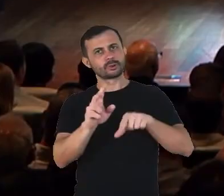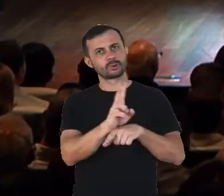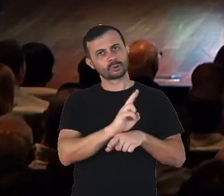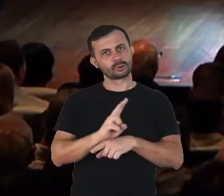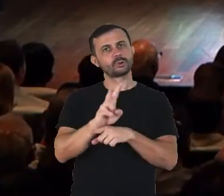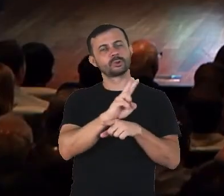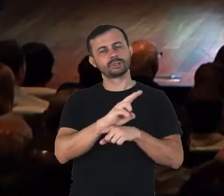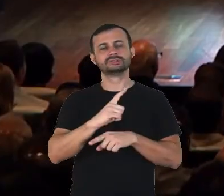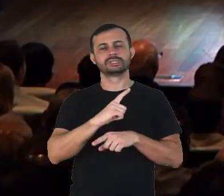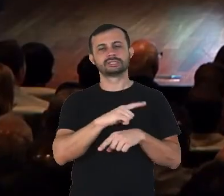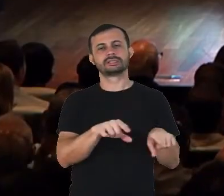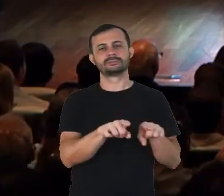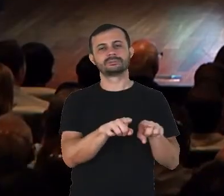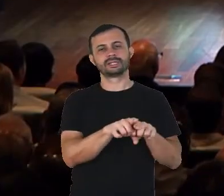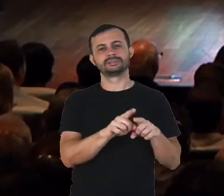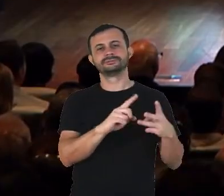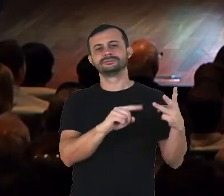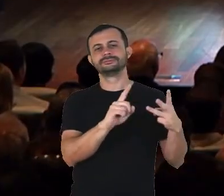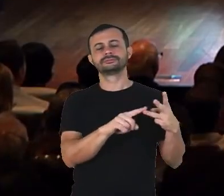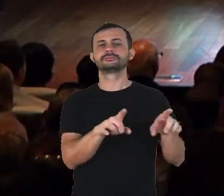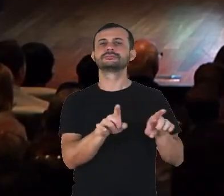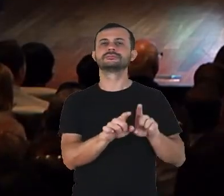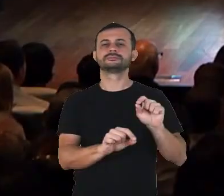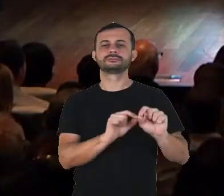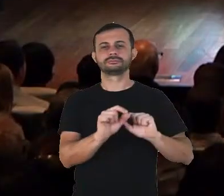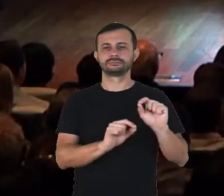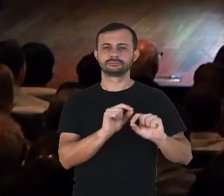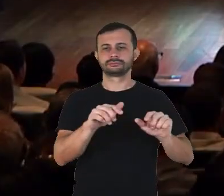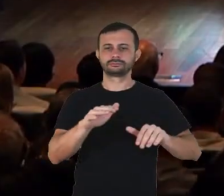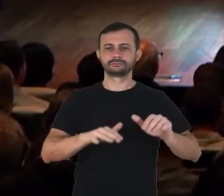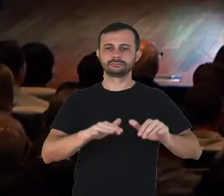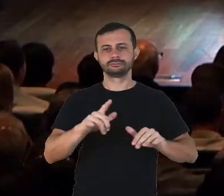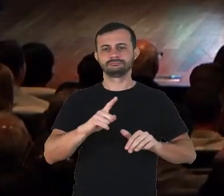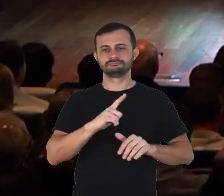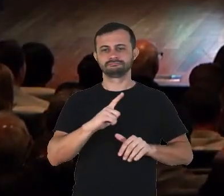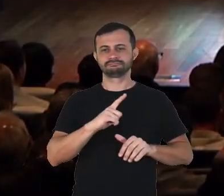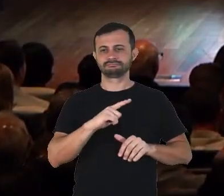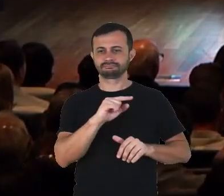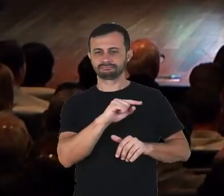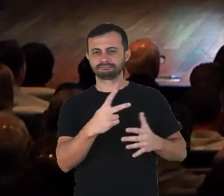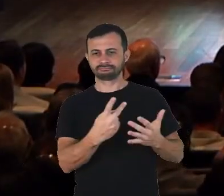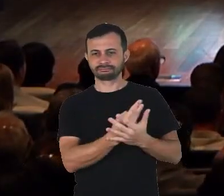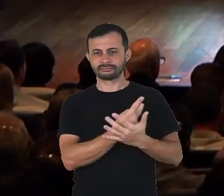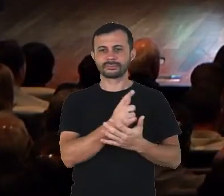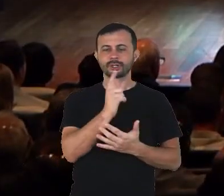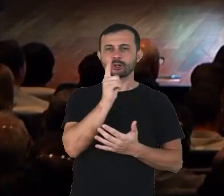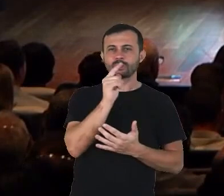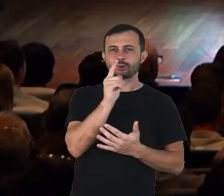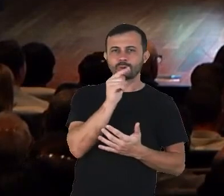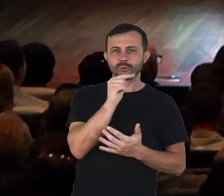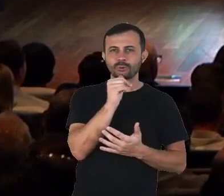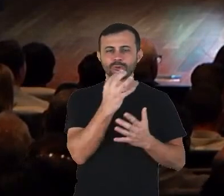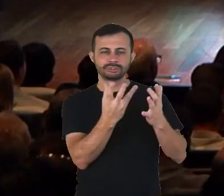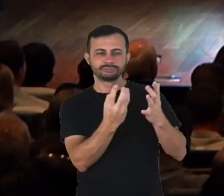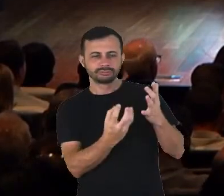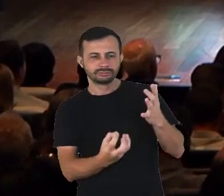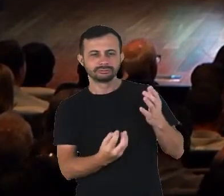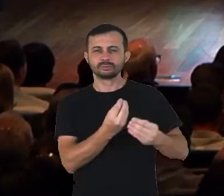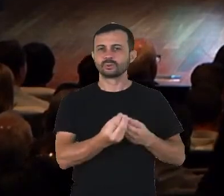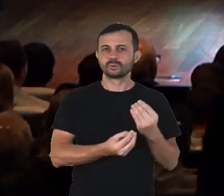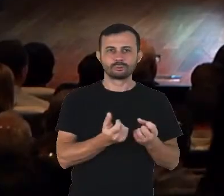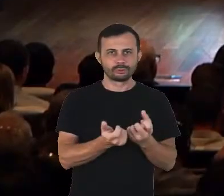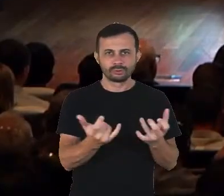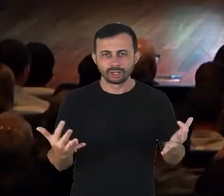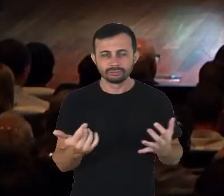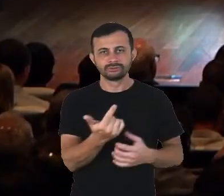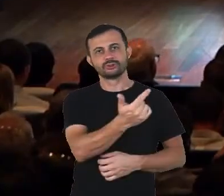you get your moisture and you have your simulations, you're gonna be able to see that, and you